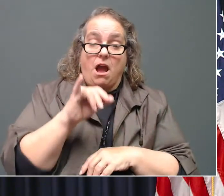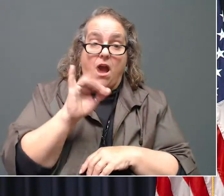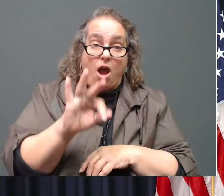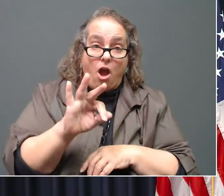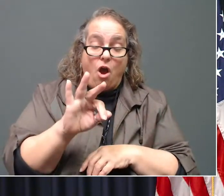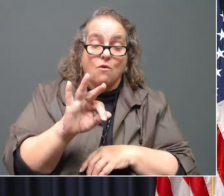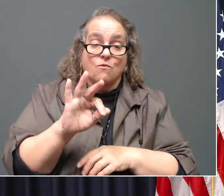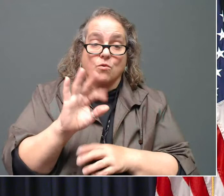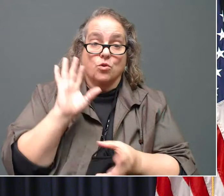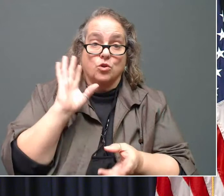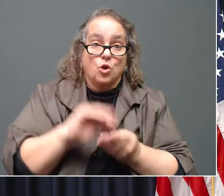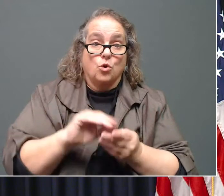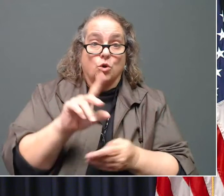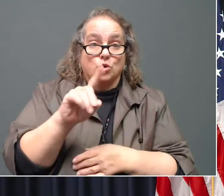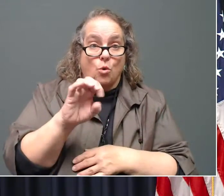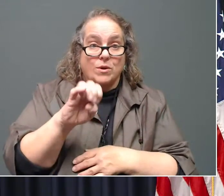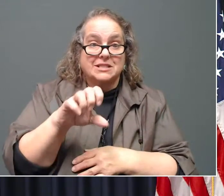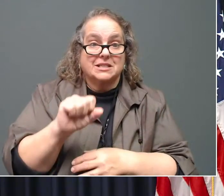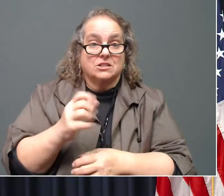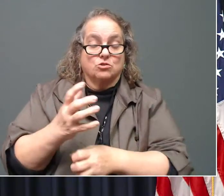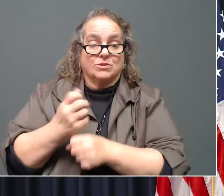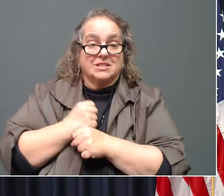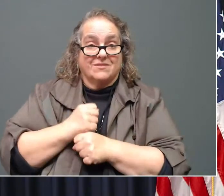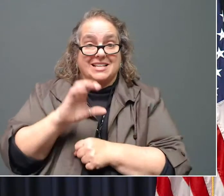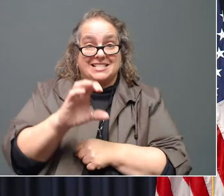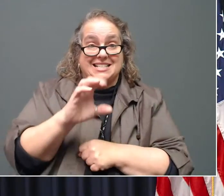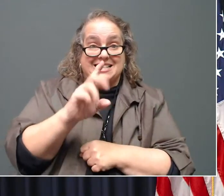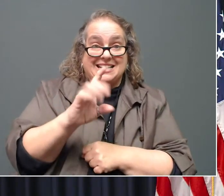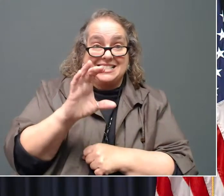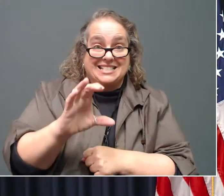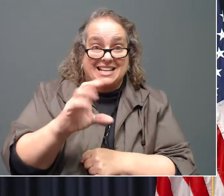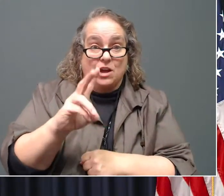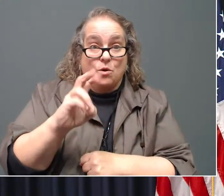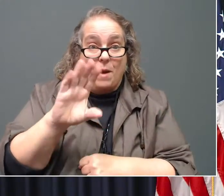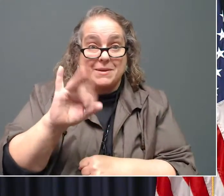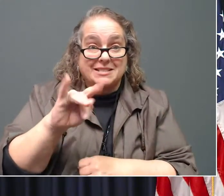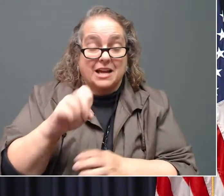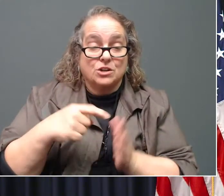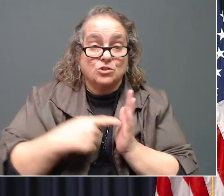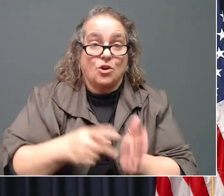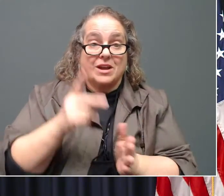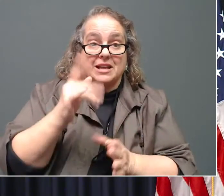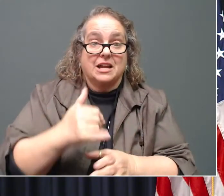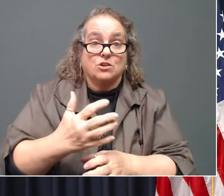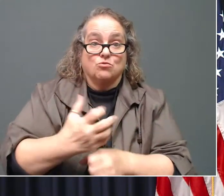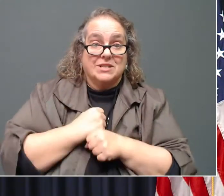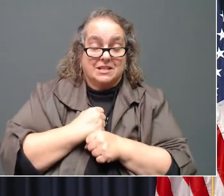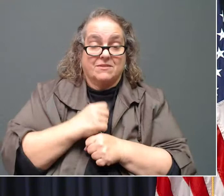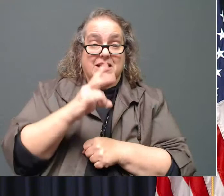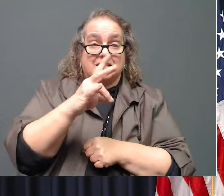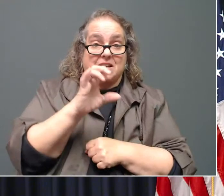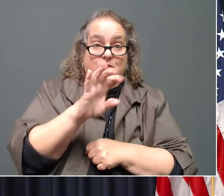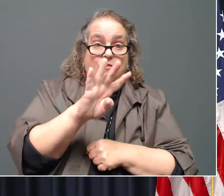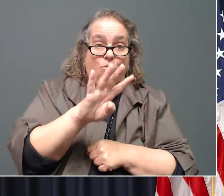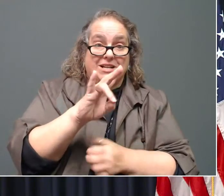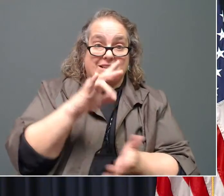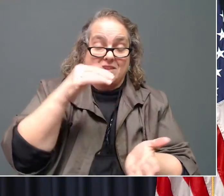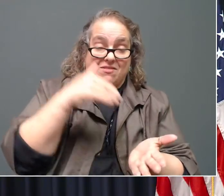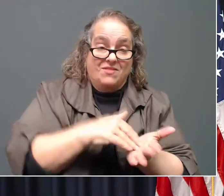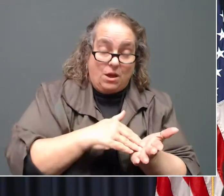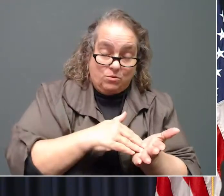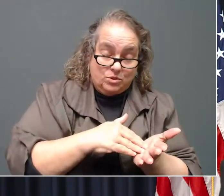total doses received. The CDC website shows Kentucky has received 747,000 doses